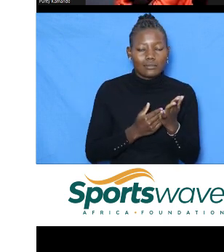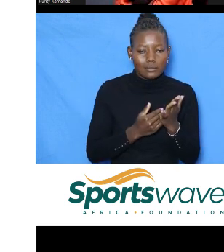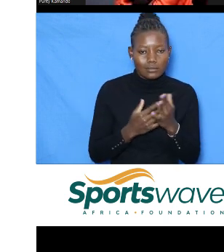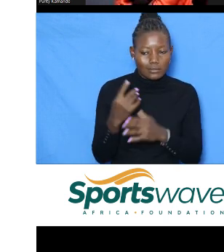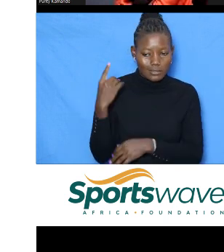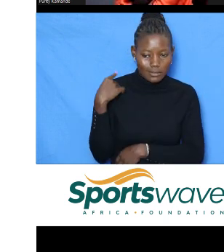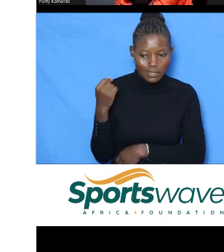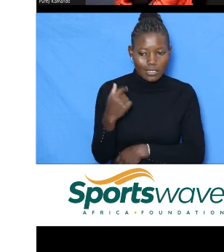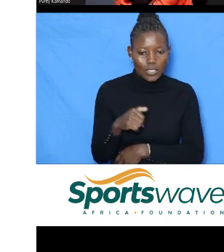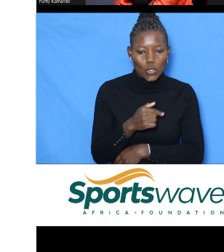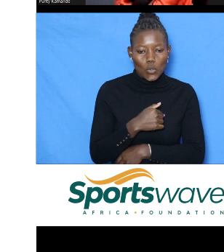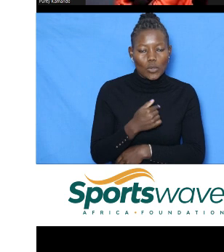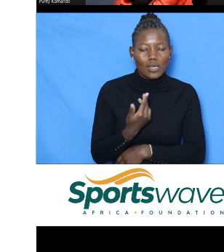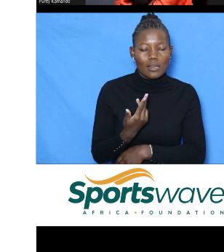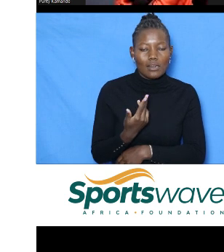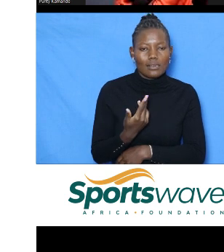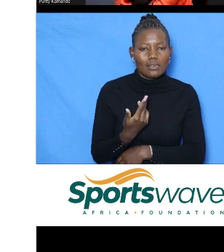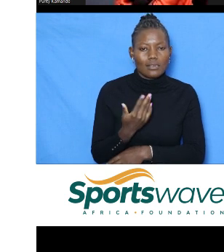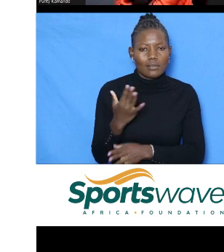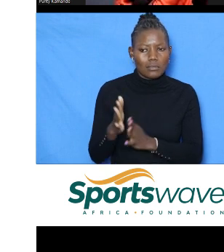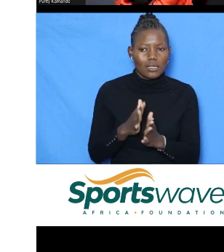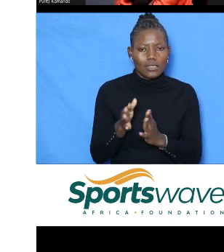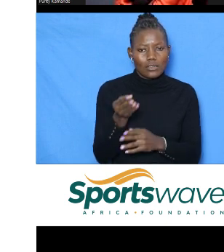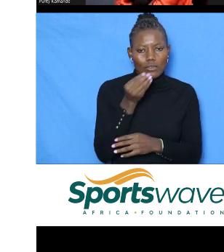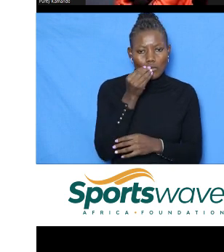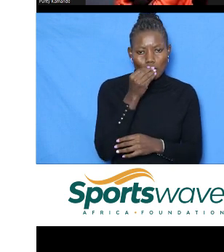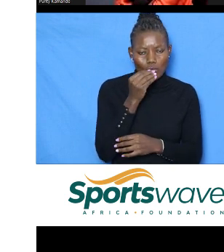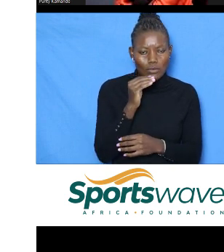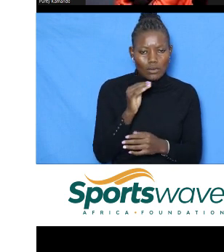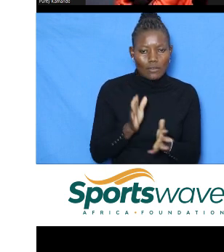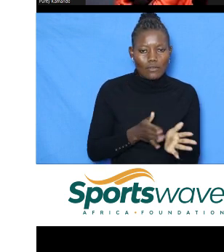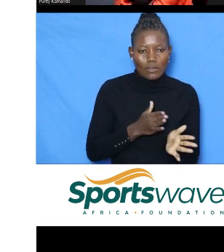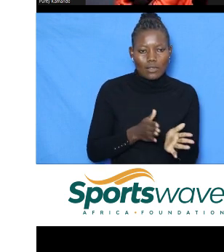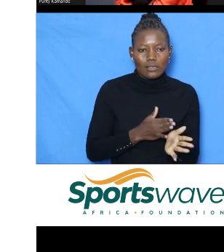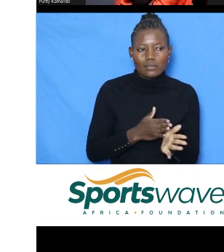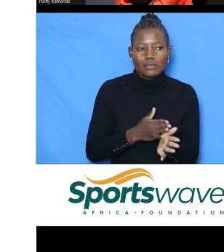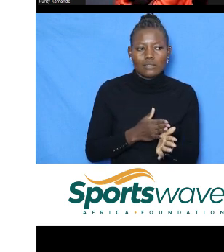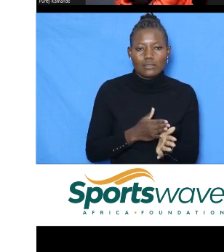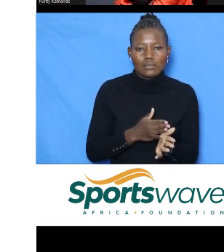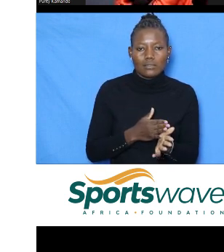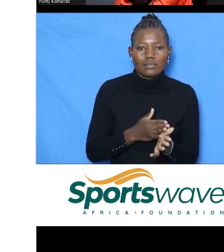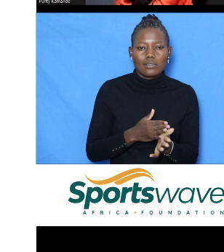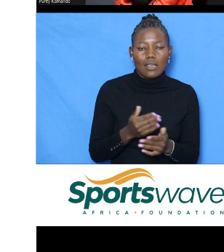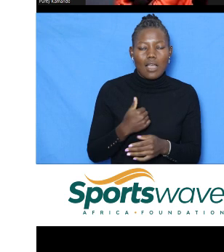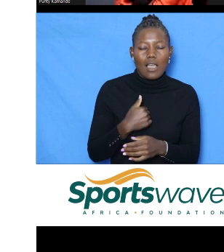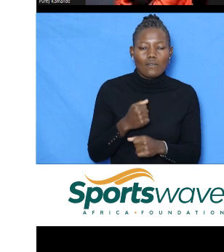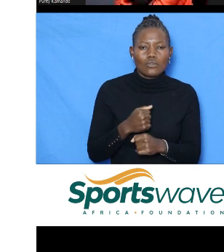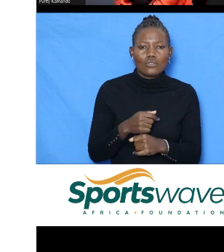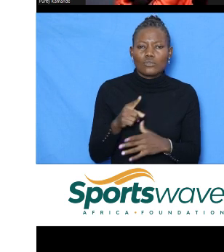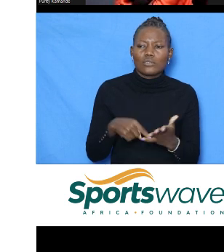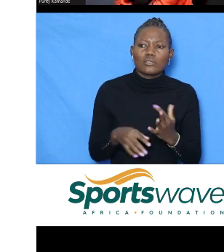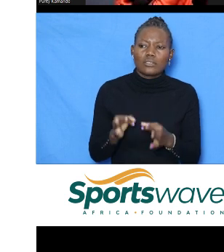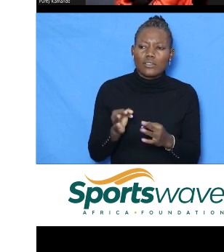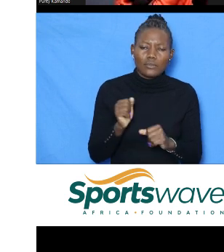currently we are adopting what we refer to as the food first model. Food first model has to do with if we